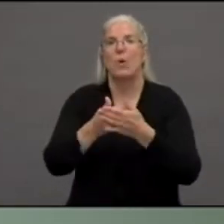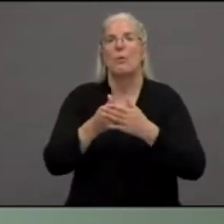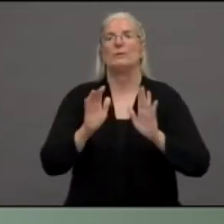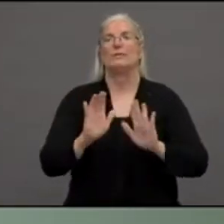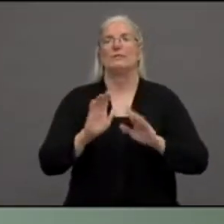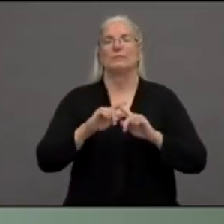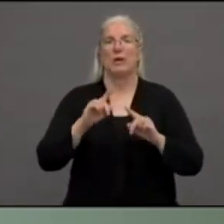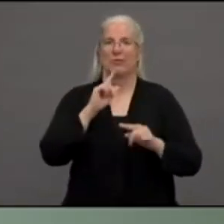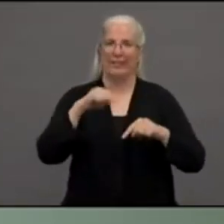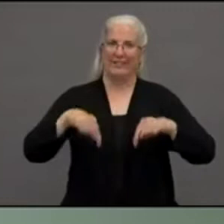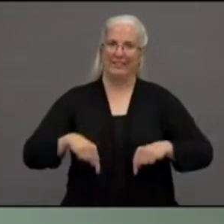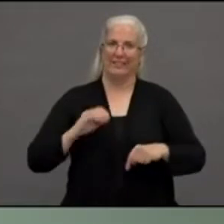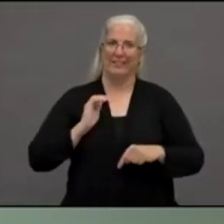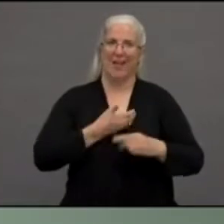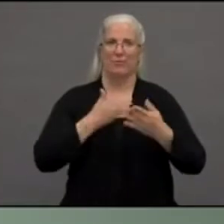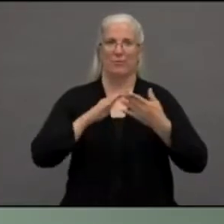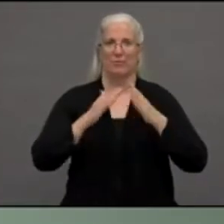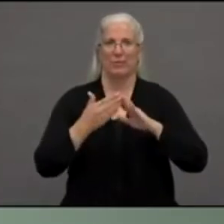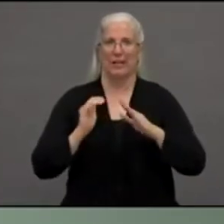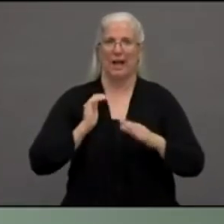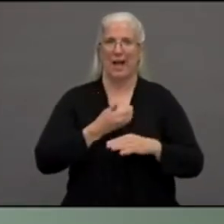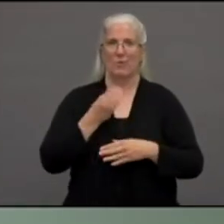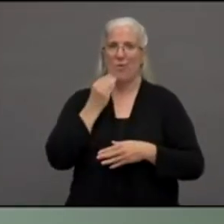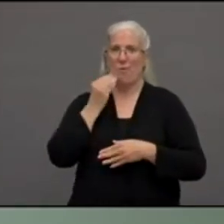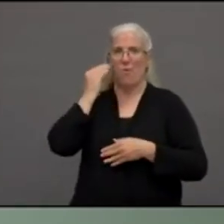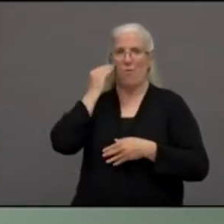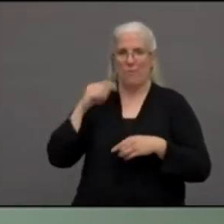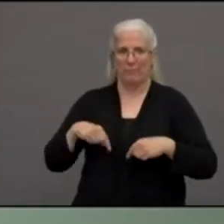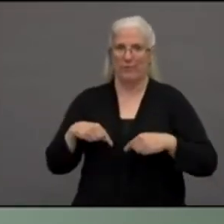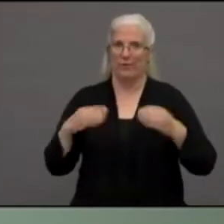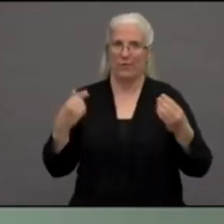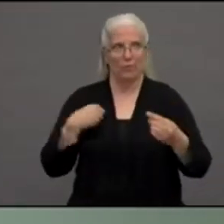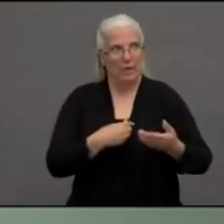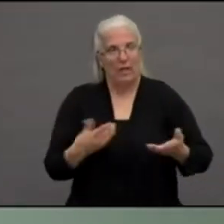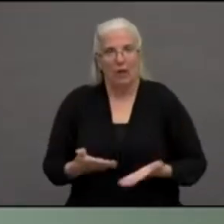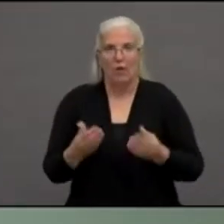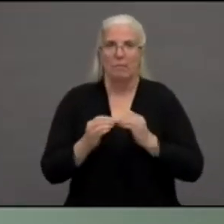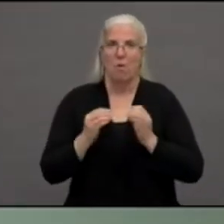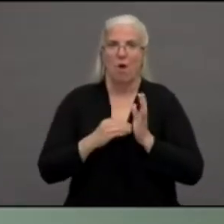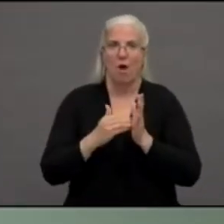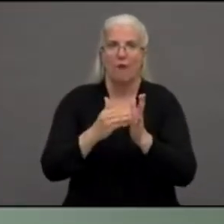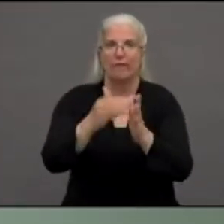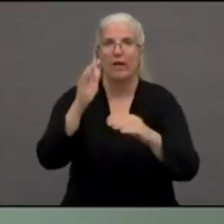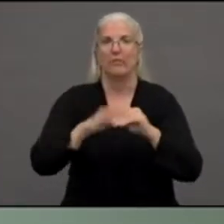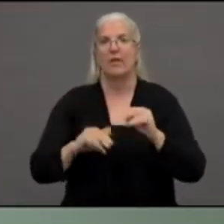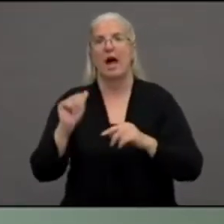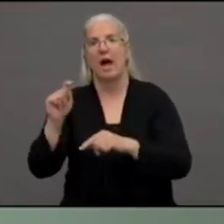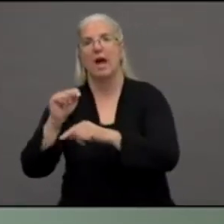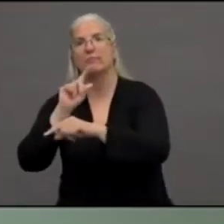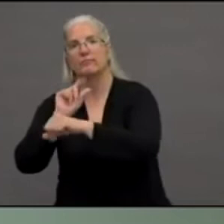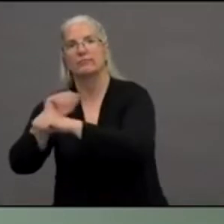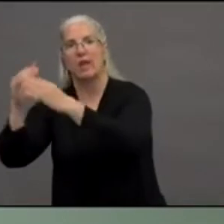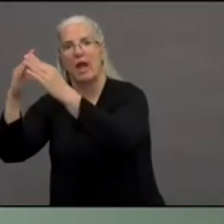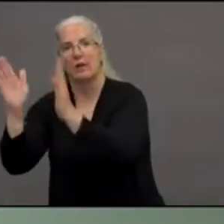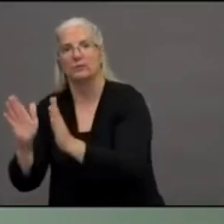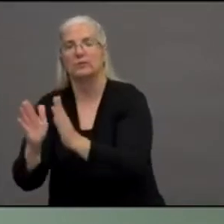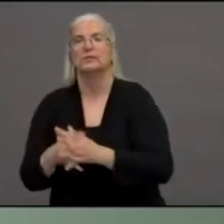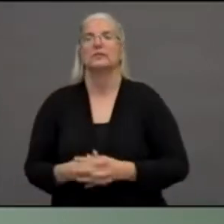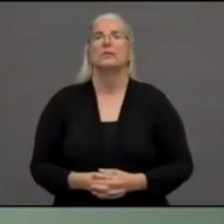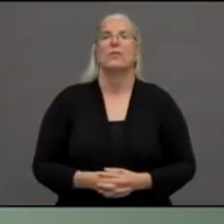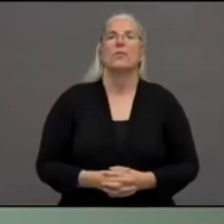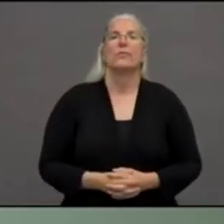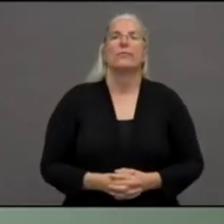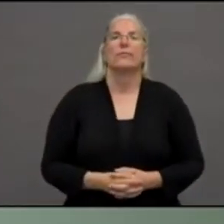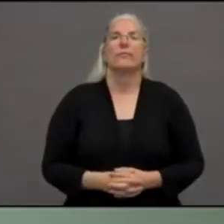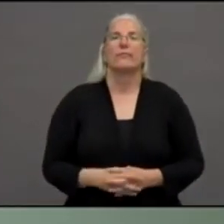but we are made aware of those mistakes and we correct it. But you know, we also have loved ones and are part of